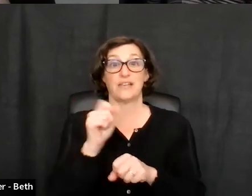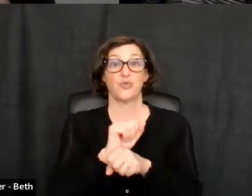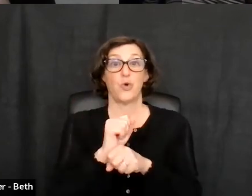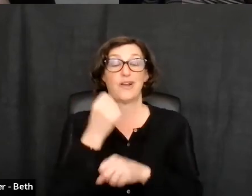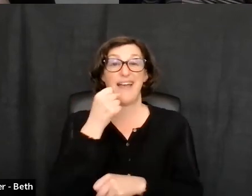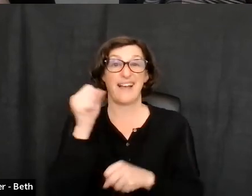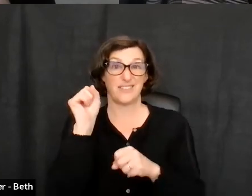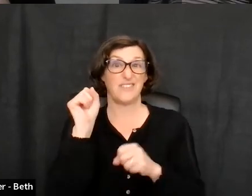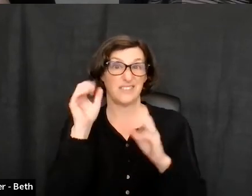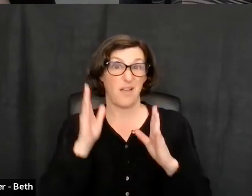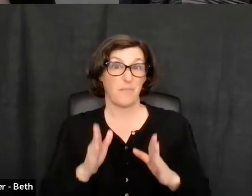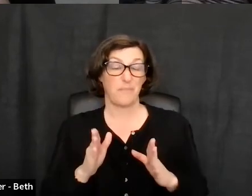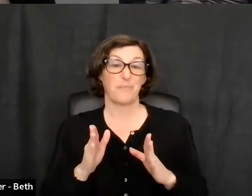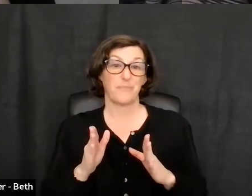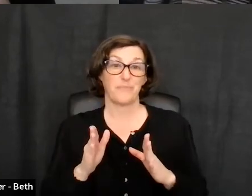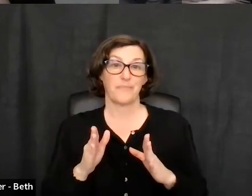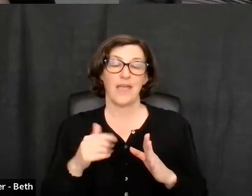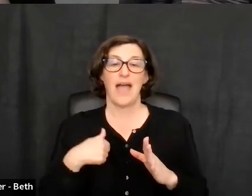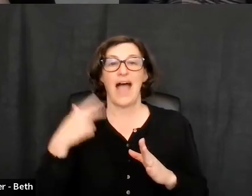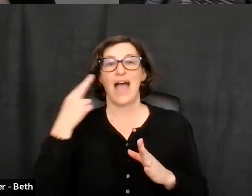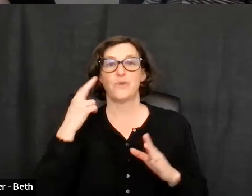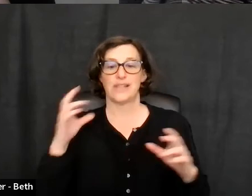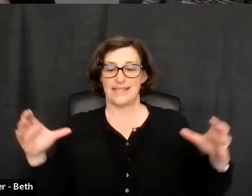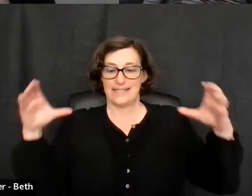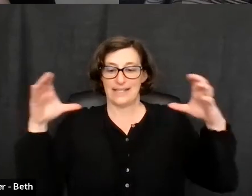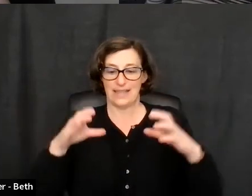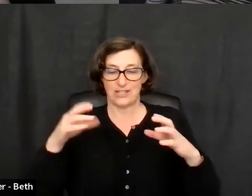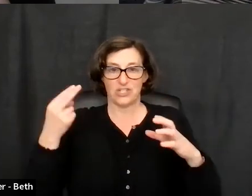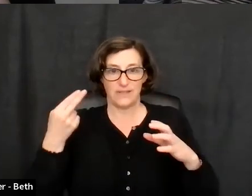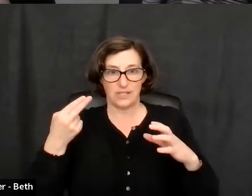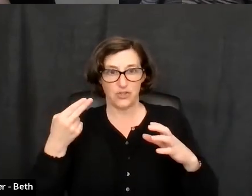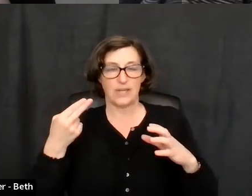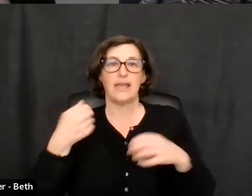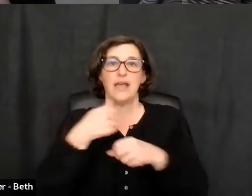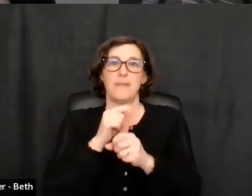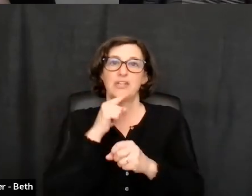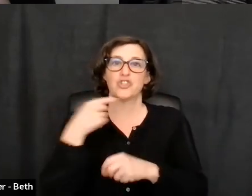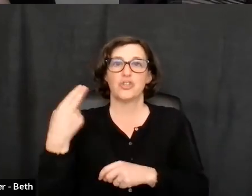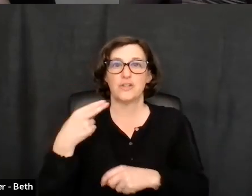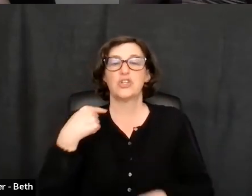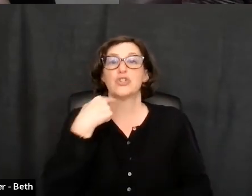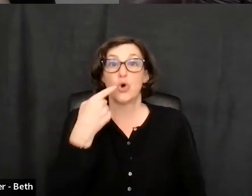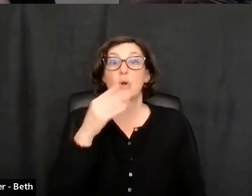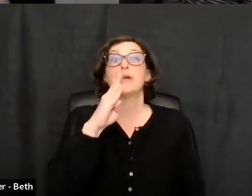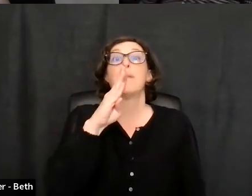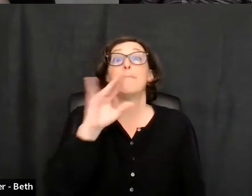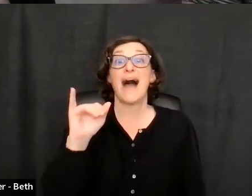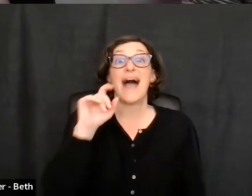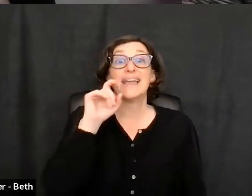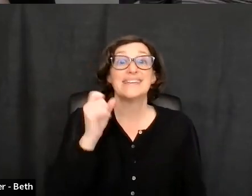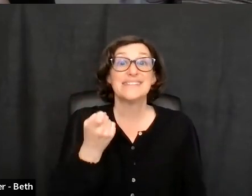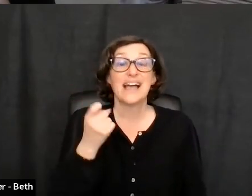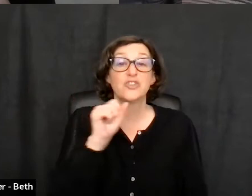that it's these collection of histories, making sure that the histories are like told by sex workers and that they're